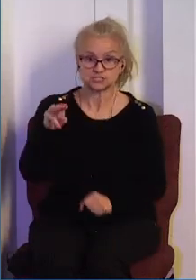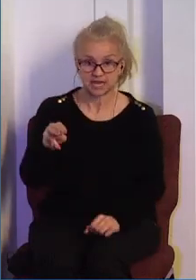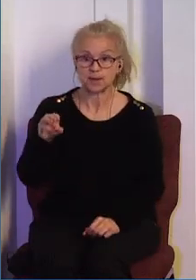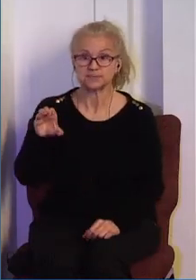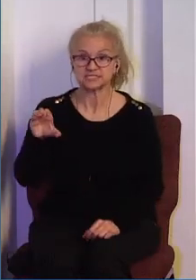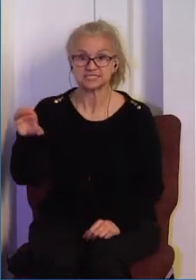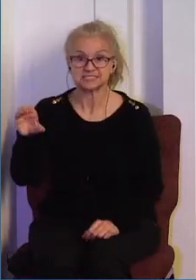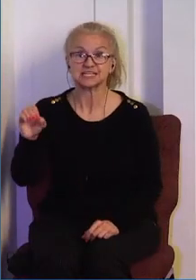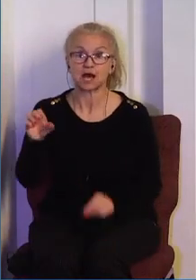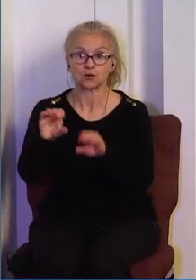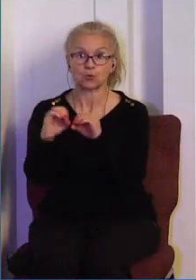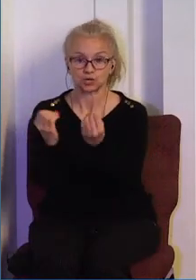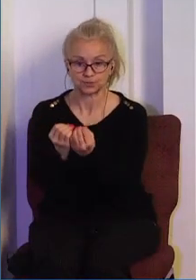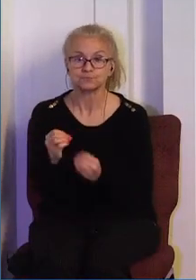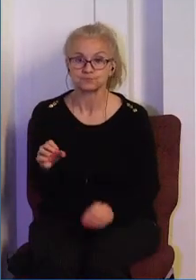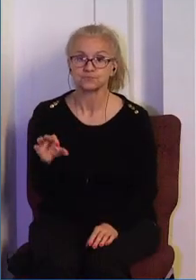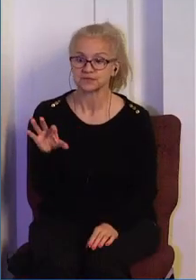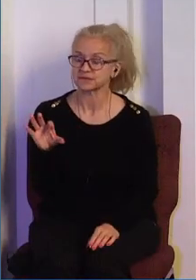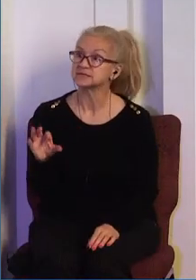foundersmcc.org.